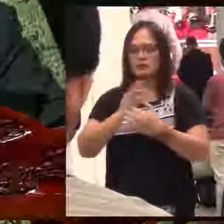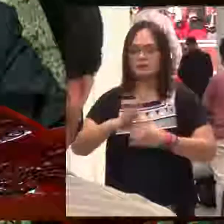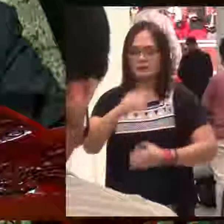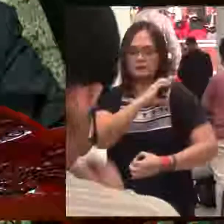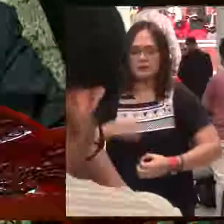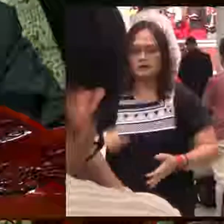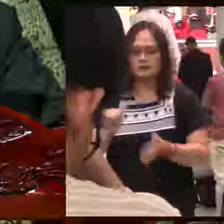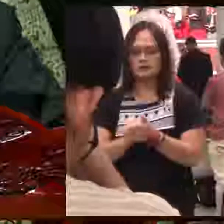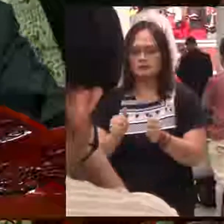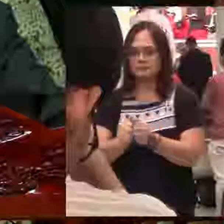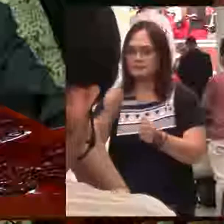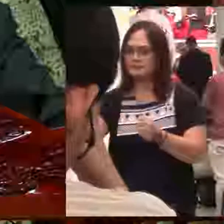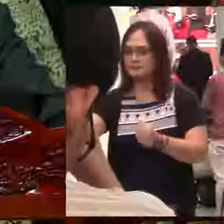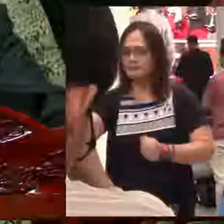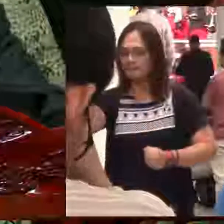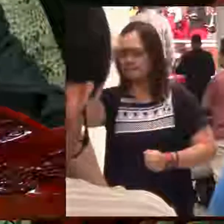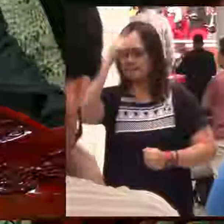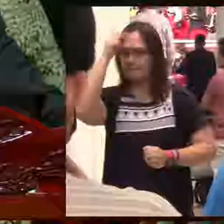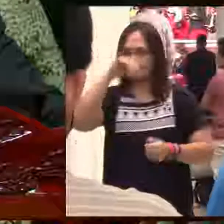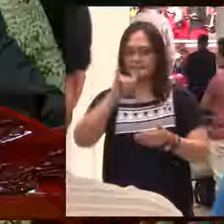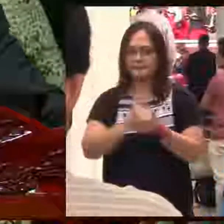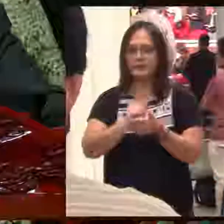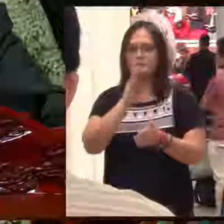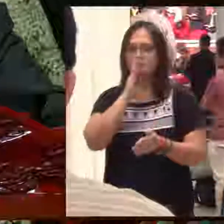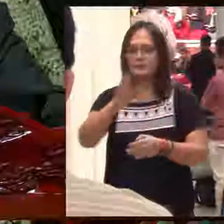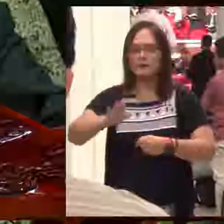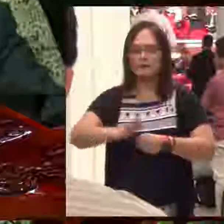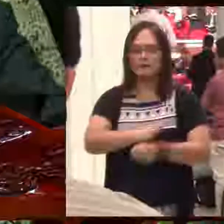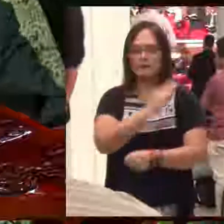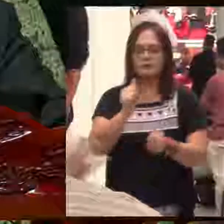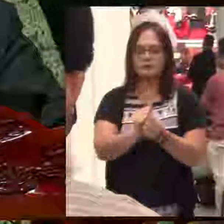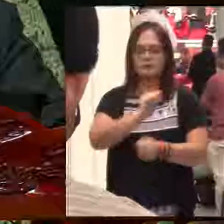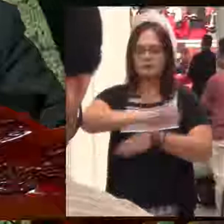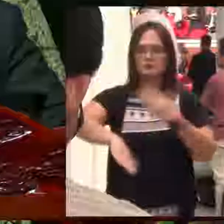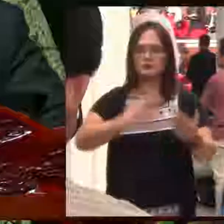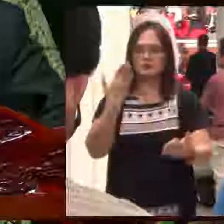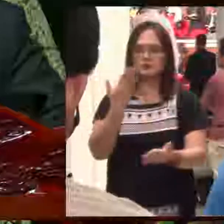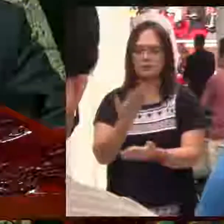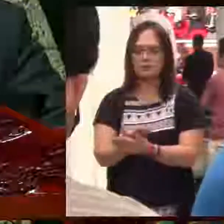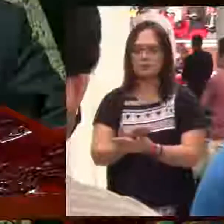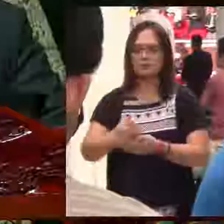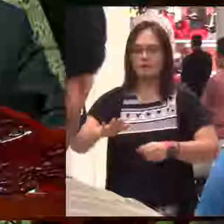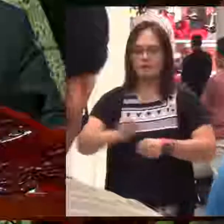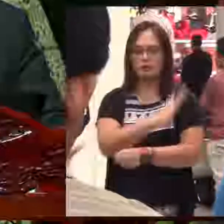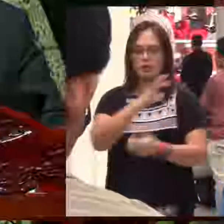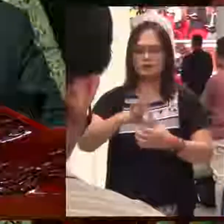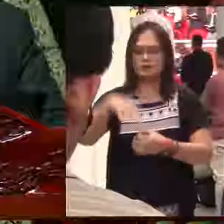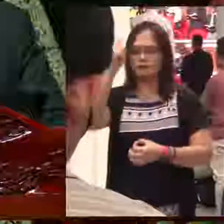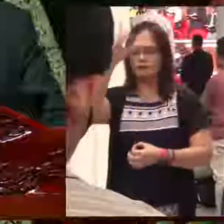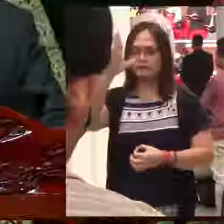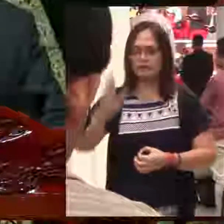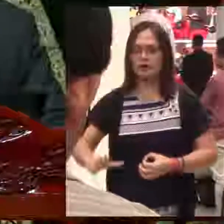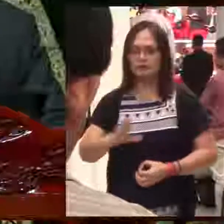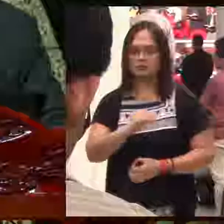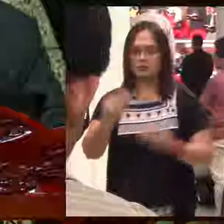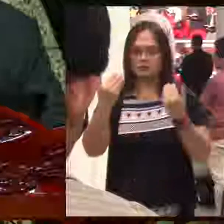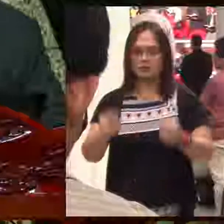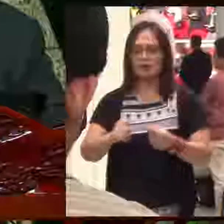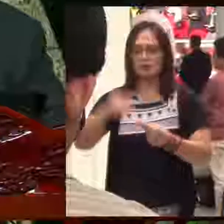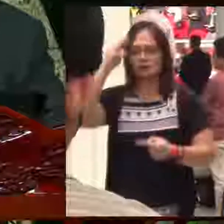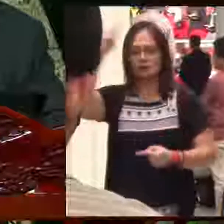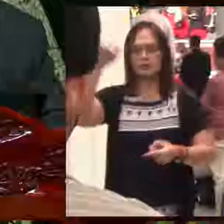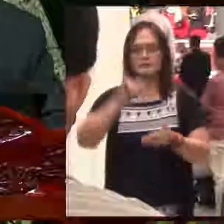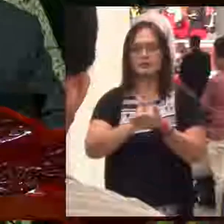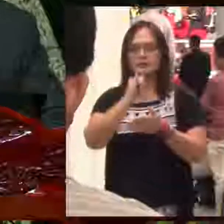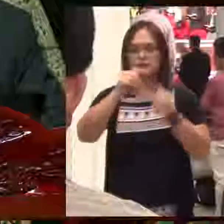knowledge, that ye might be filled with all the fullness of God. Now unto him